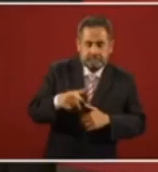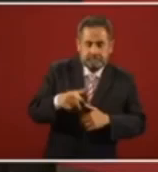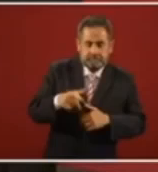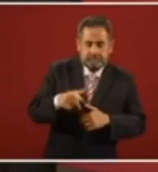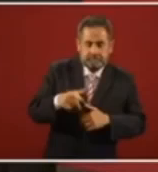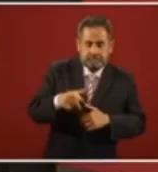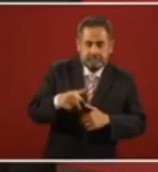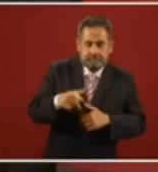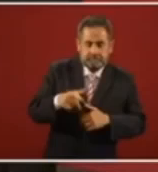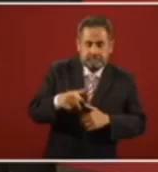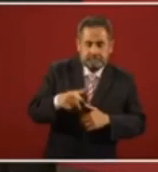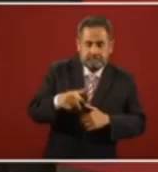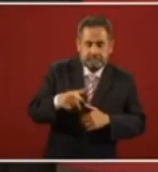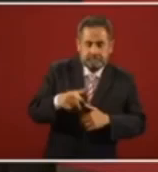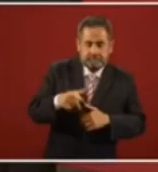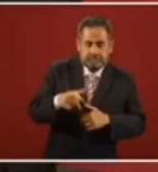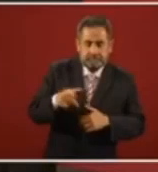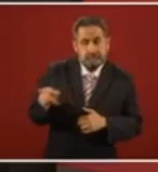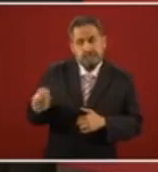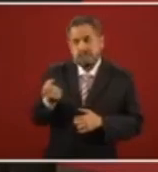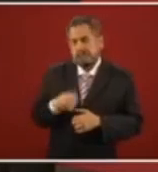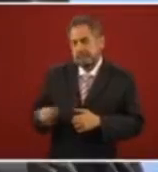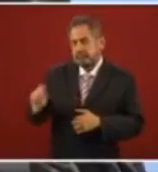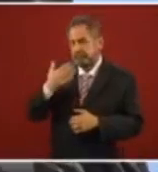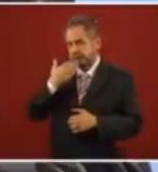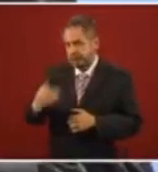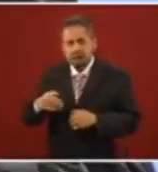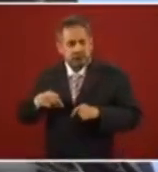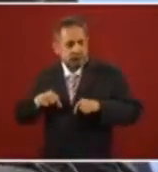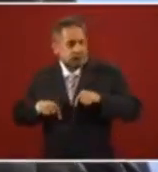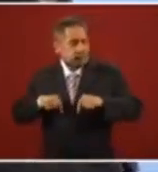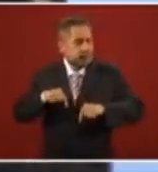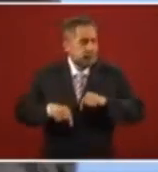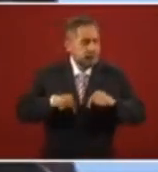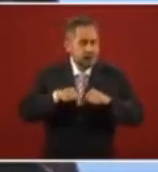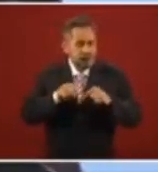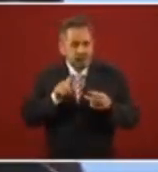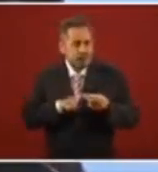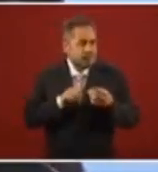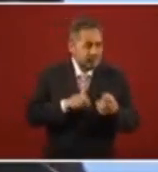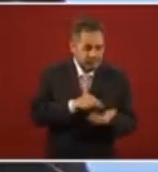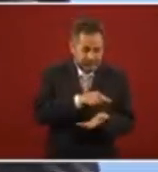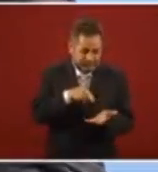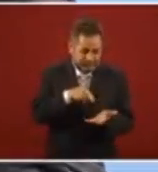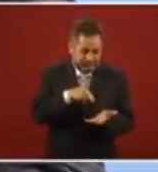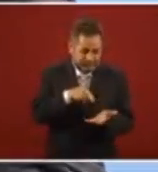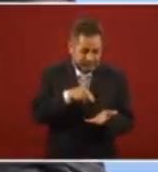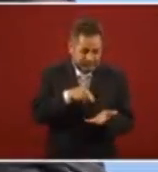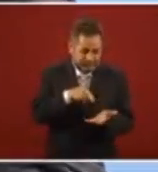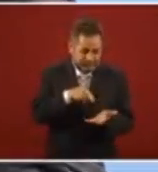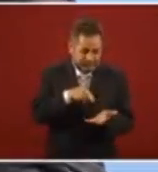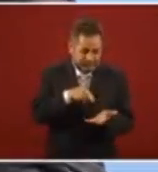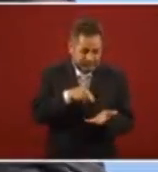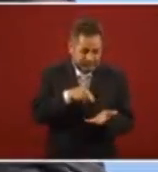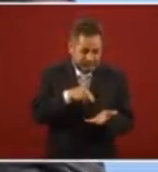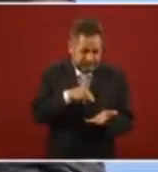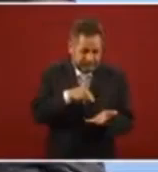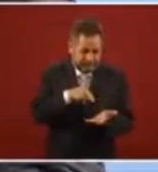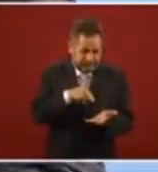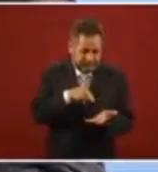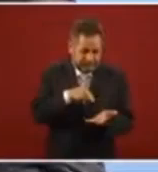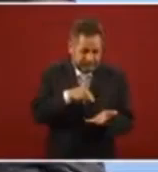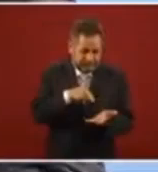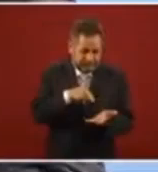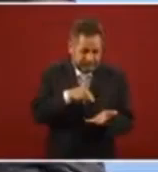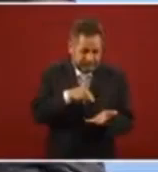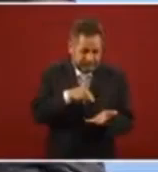...a very excellent job... ...el poder... ...ubicar el punto de fuga... ...por... ...to be able... ...to find the